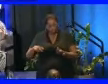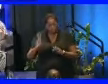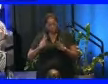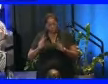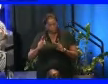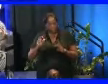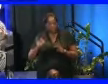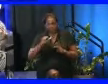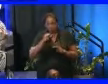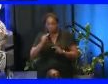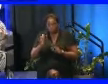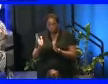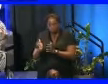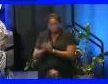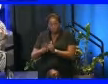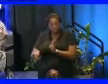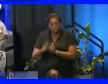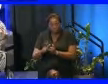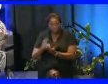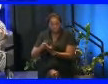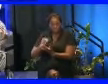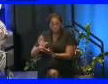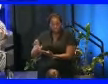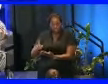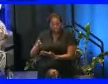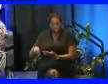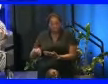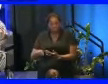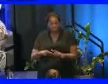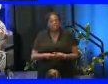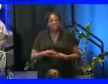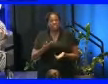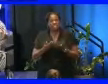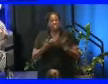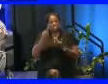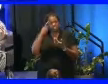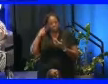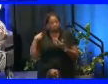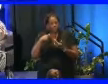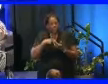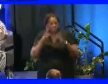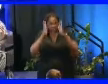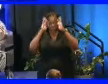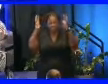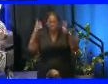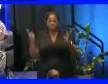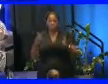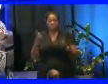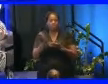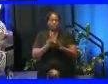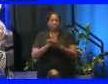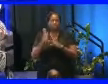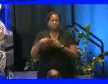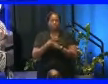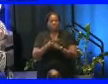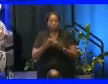actually spoken to them and have gotten to know what their needs are. True. It's easy for us to come up with some kind of band-aid solution thinking it's